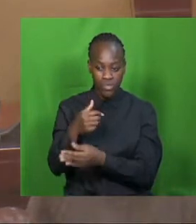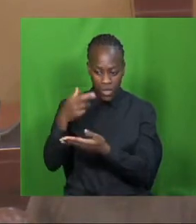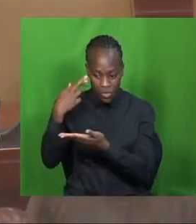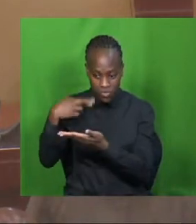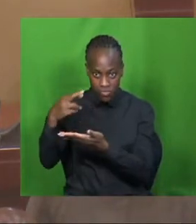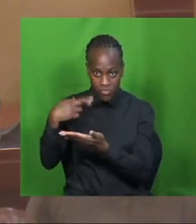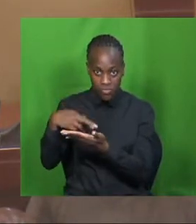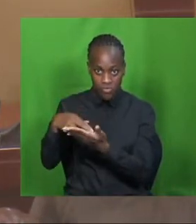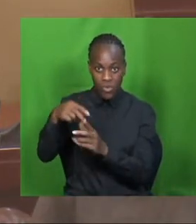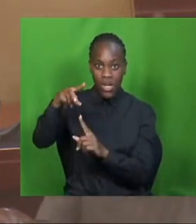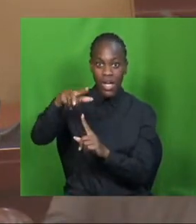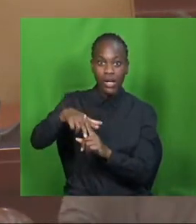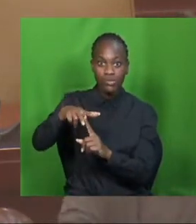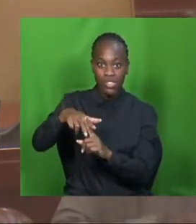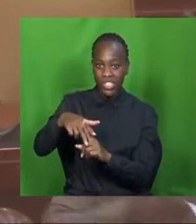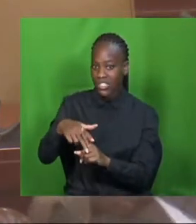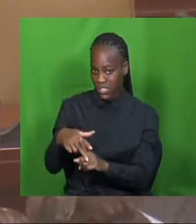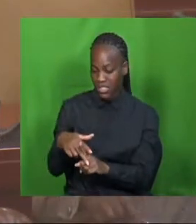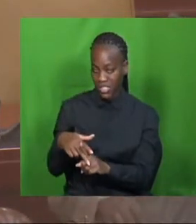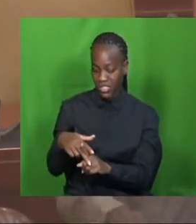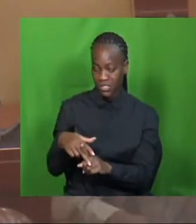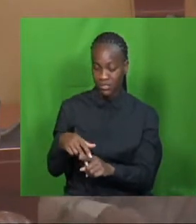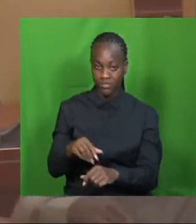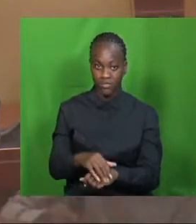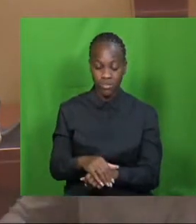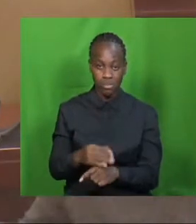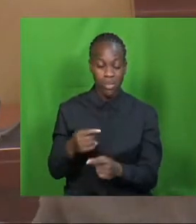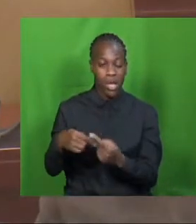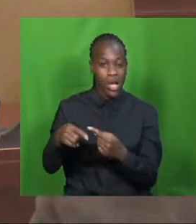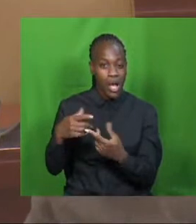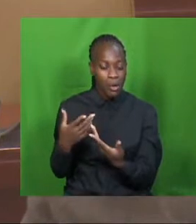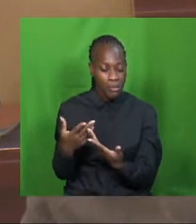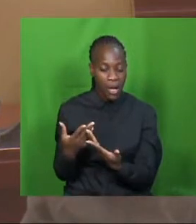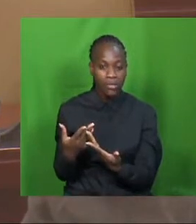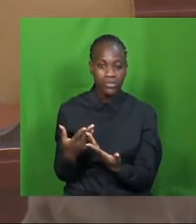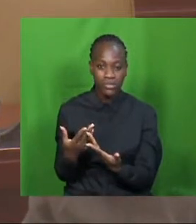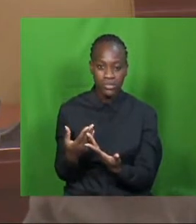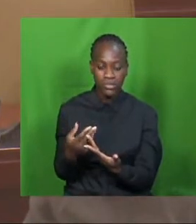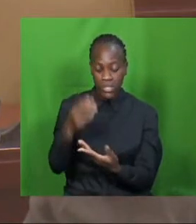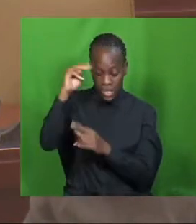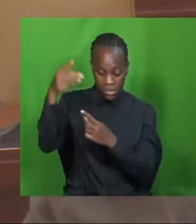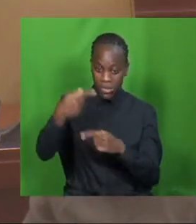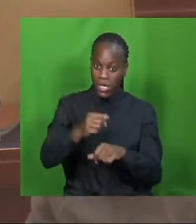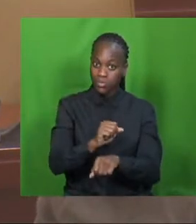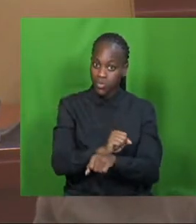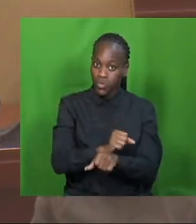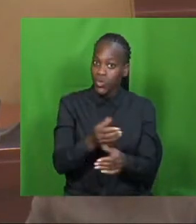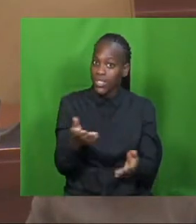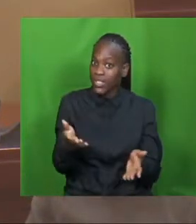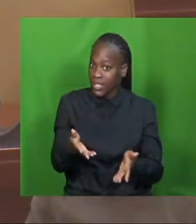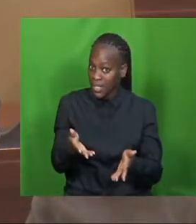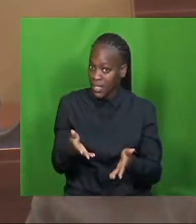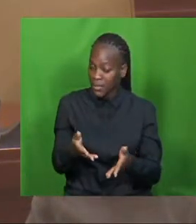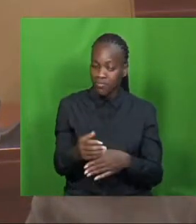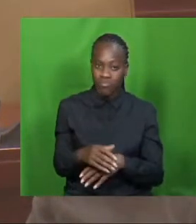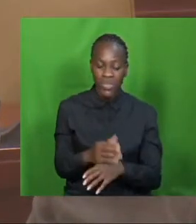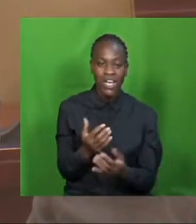injunction. And so I want your guidance regarding how his status should